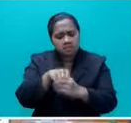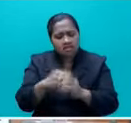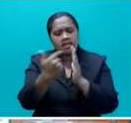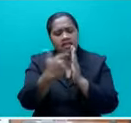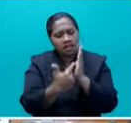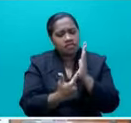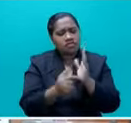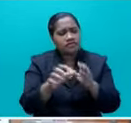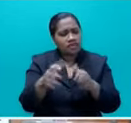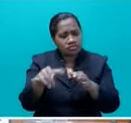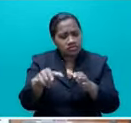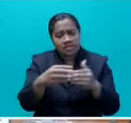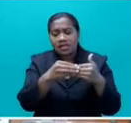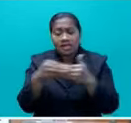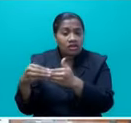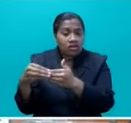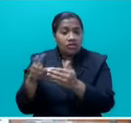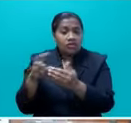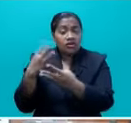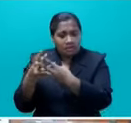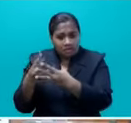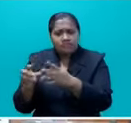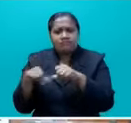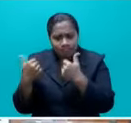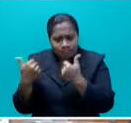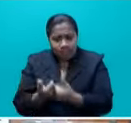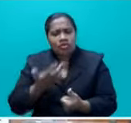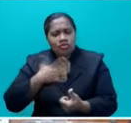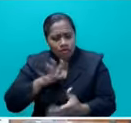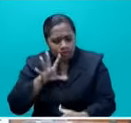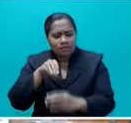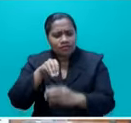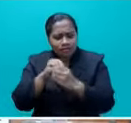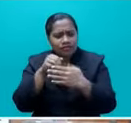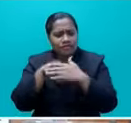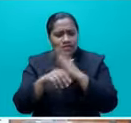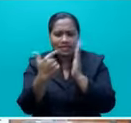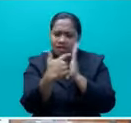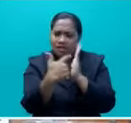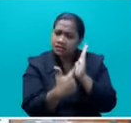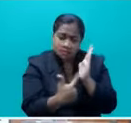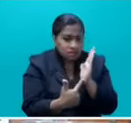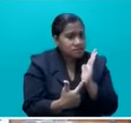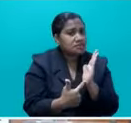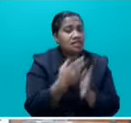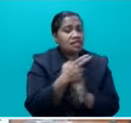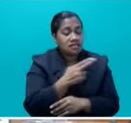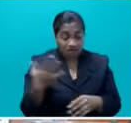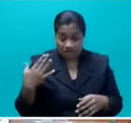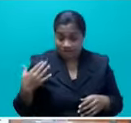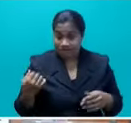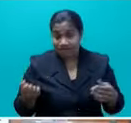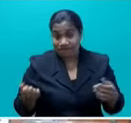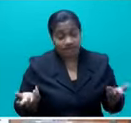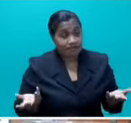The leader of Sodelpa also agreed, and he also wanted them to be in the list. Then we have Mr. Speaker.